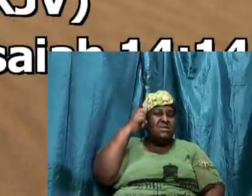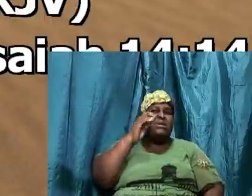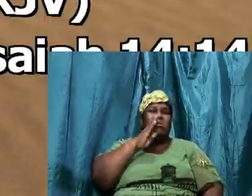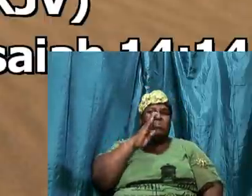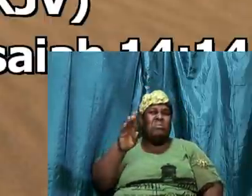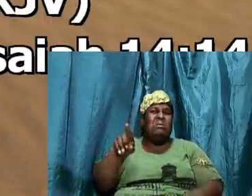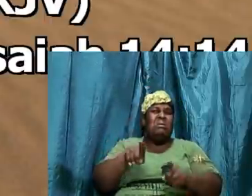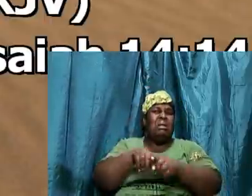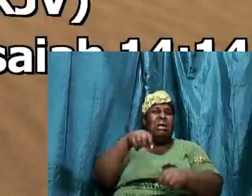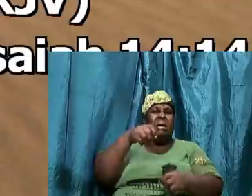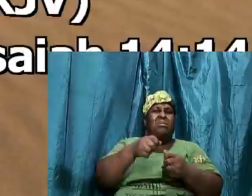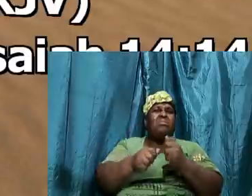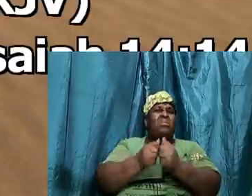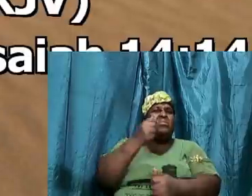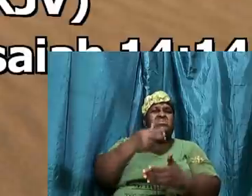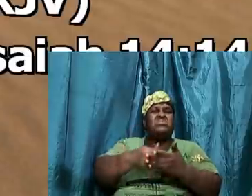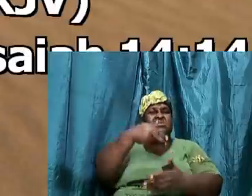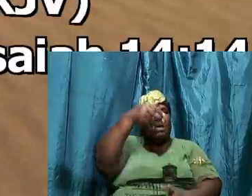High.